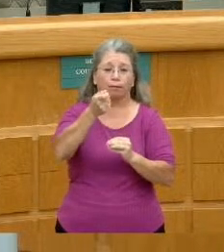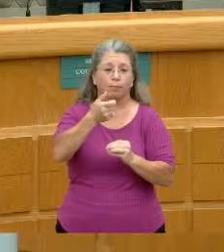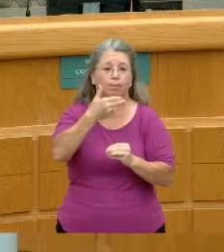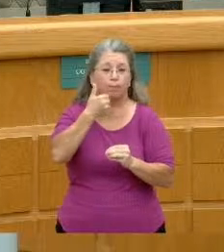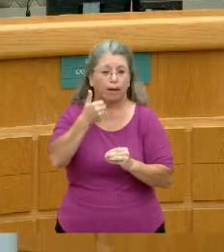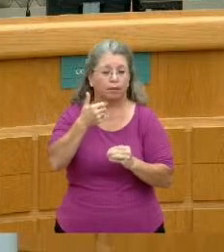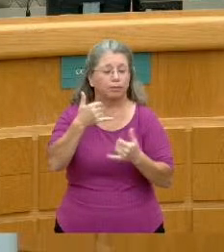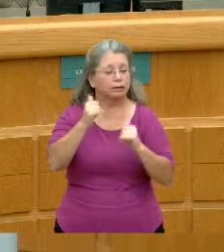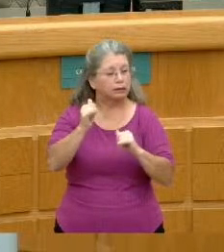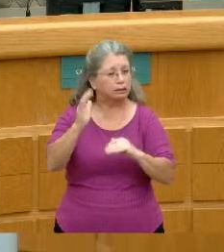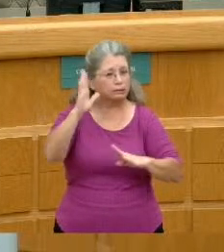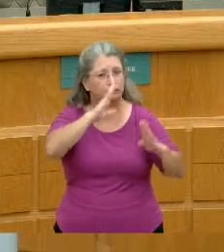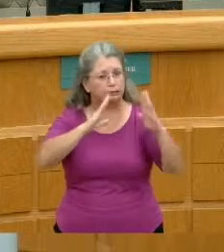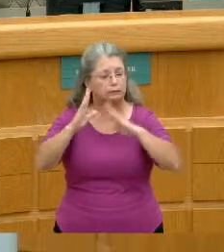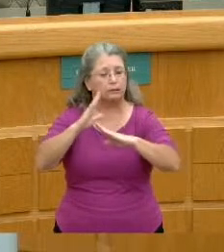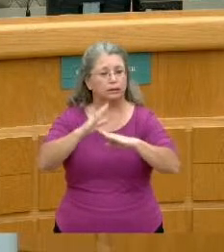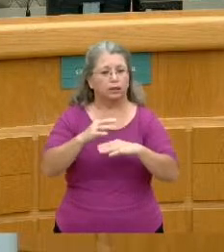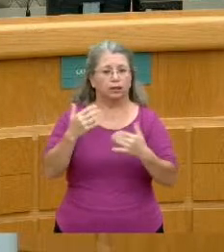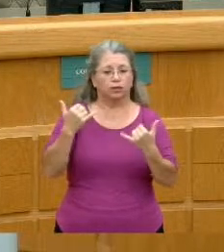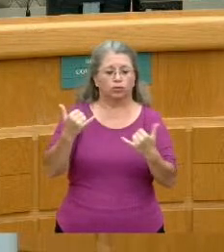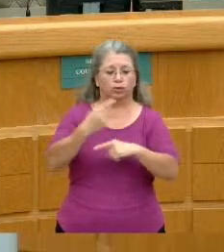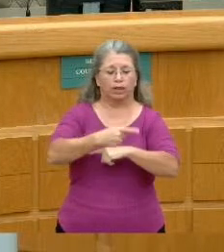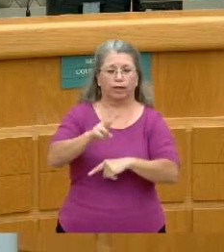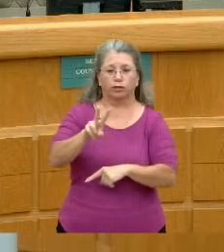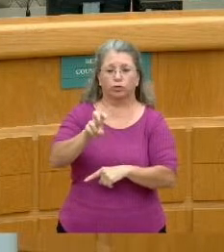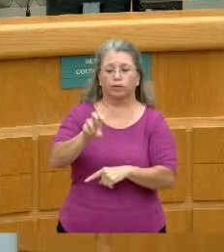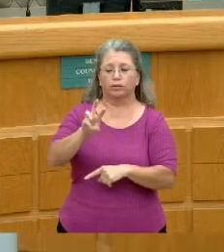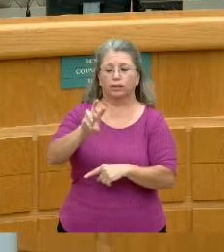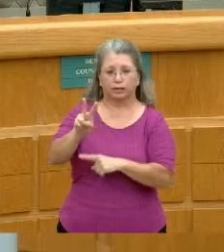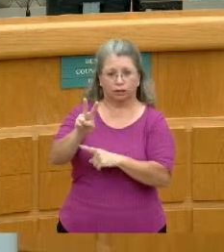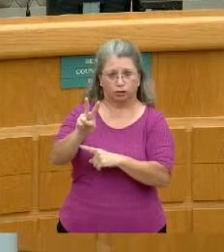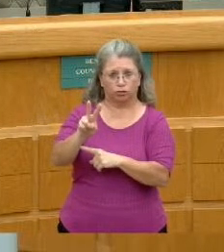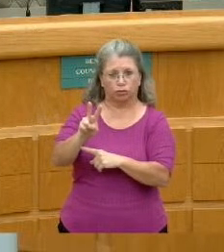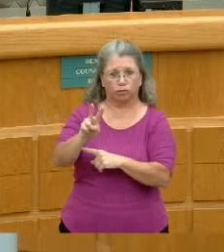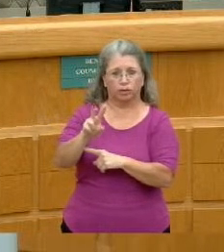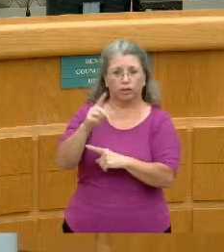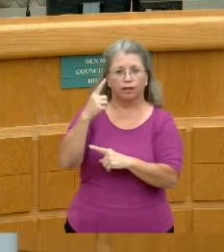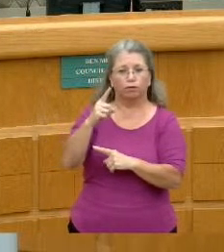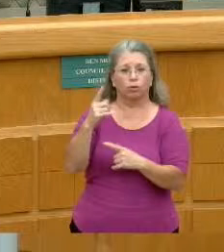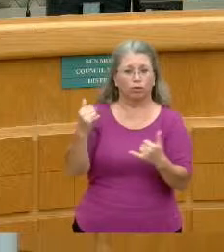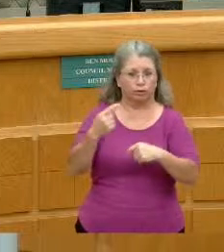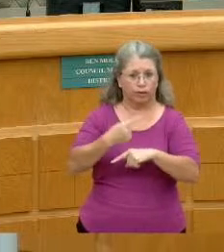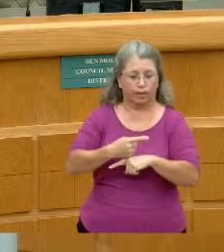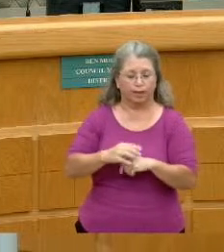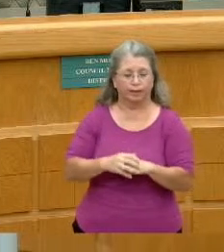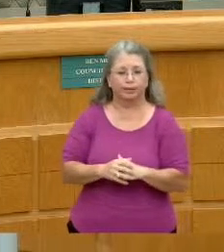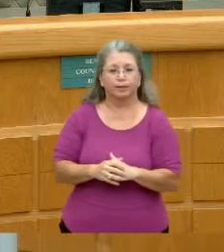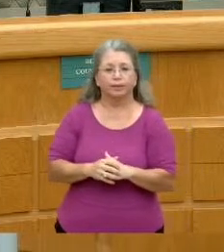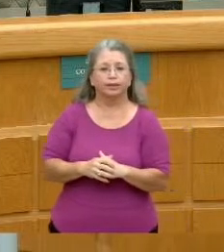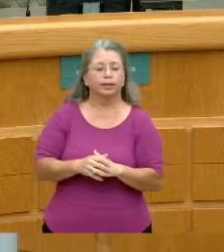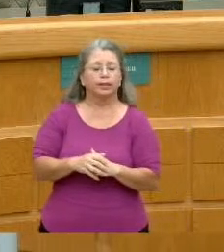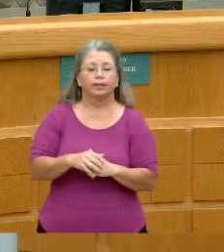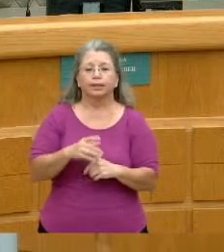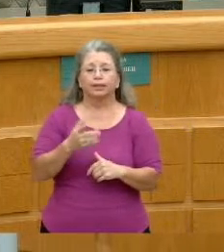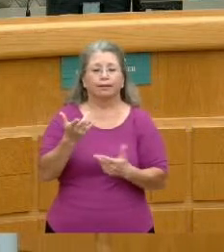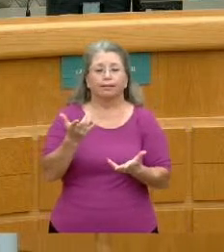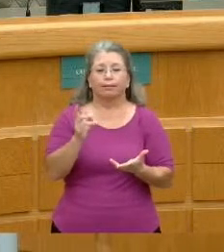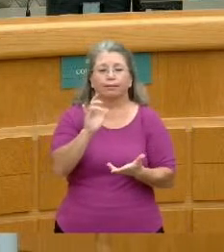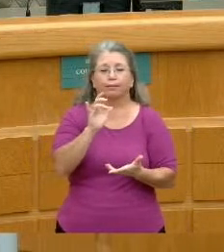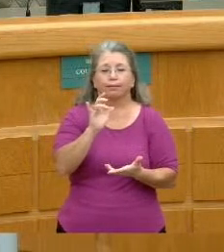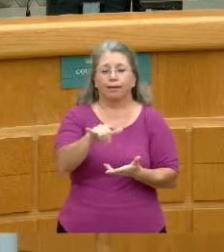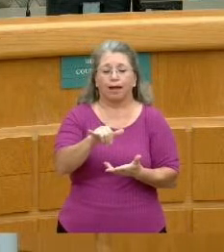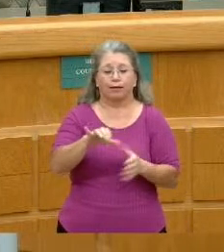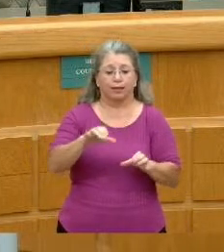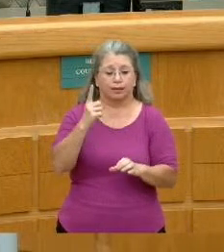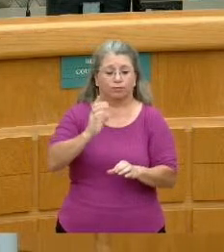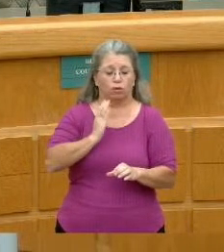still worrisome, 262 new cases for today. And what this does for Nueces County,